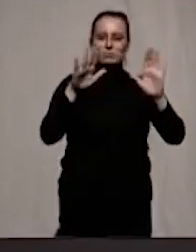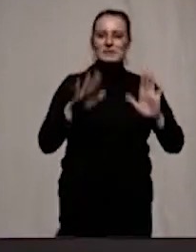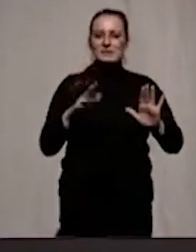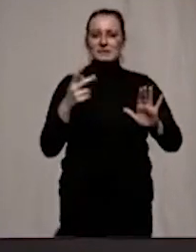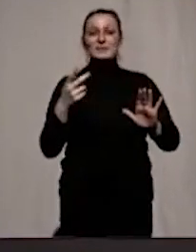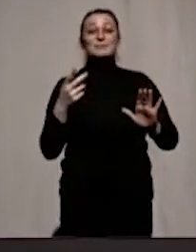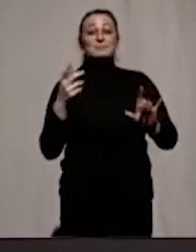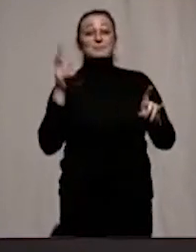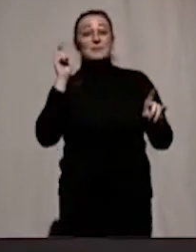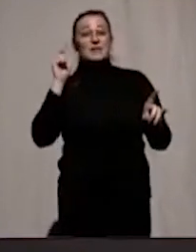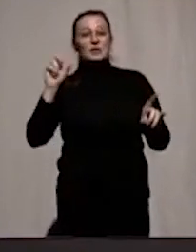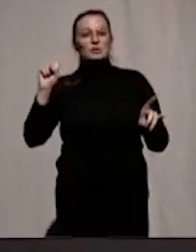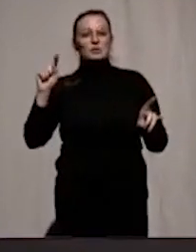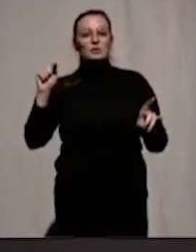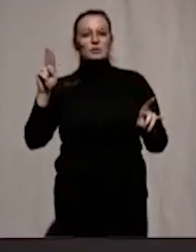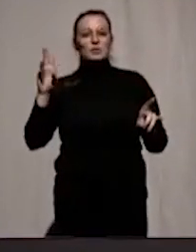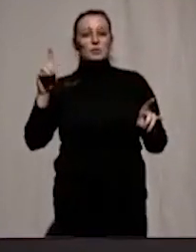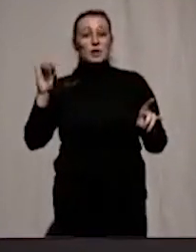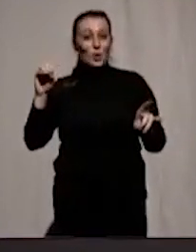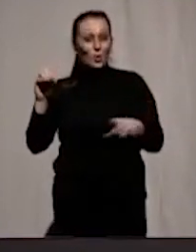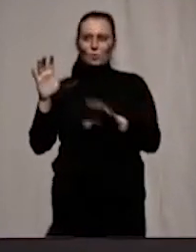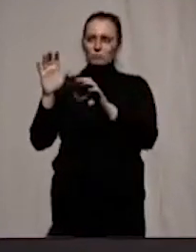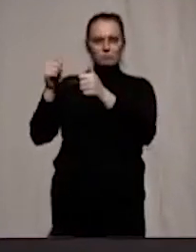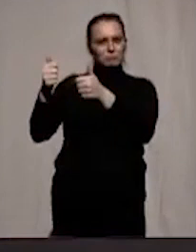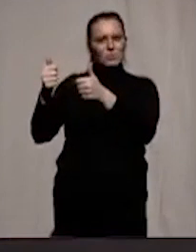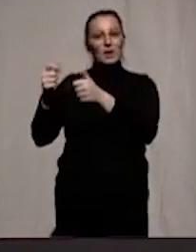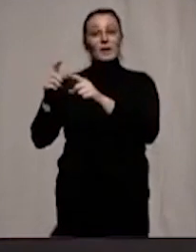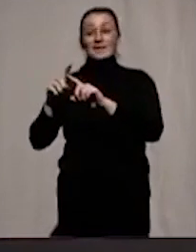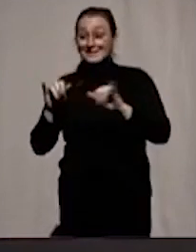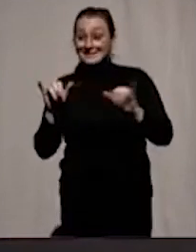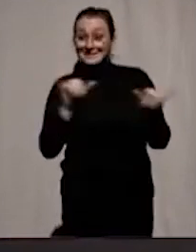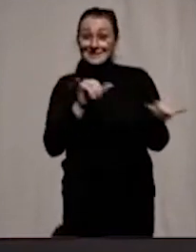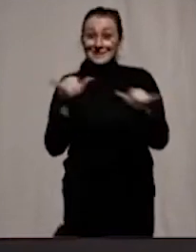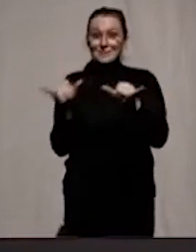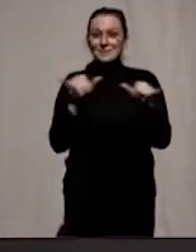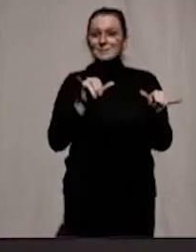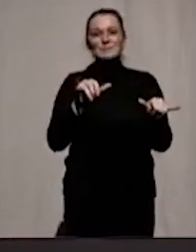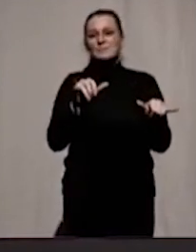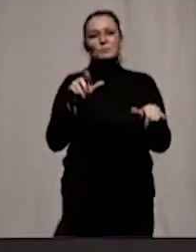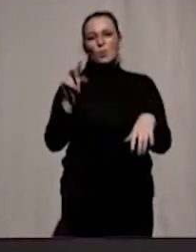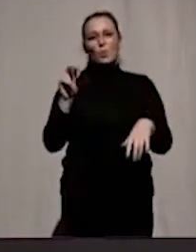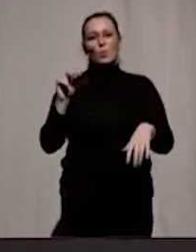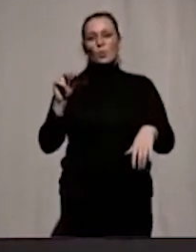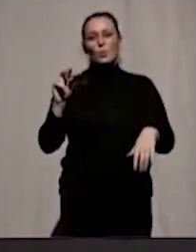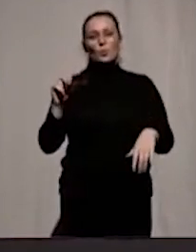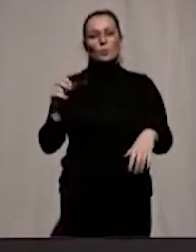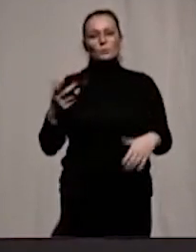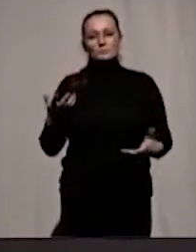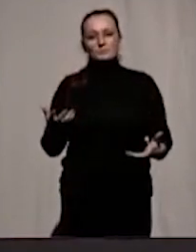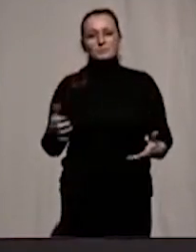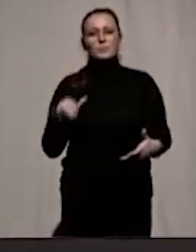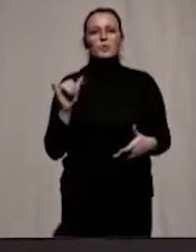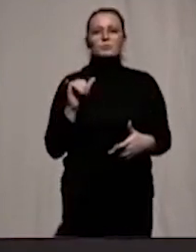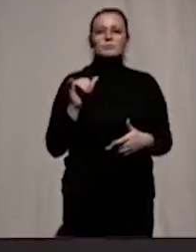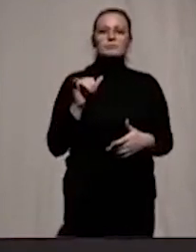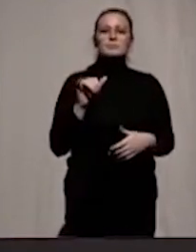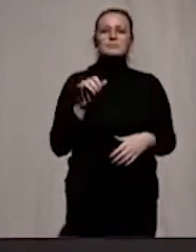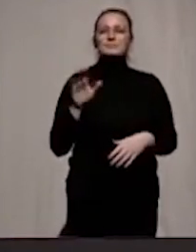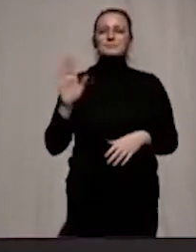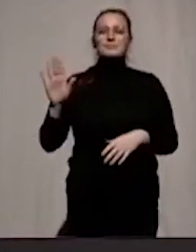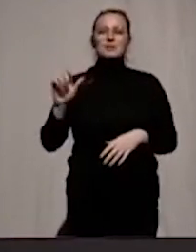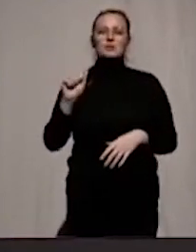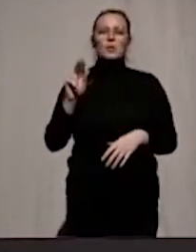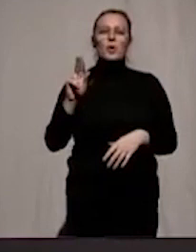good, but it's not the same. It's just not the same at all. I see you writing it down as Audio Tree. His Audio Tree